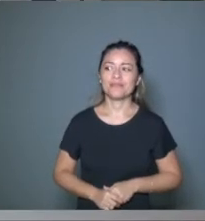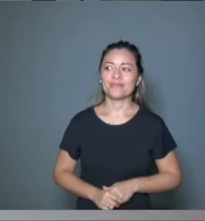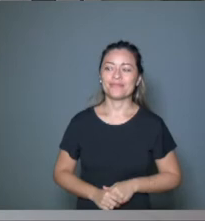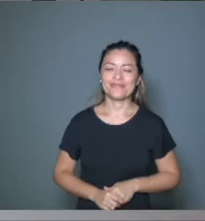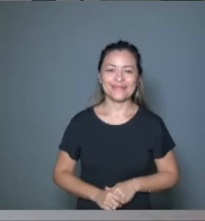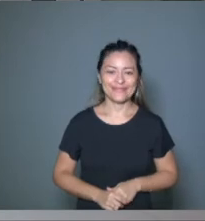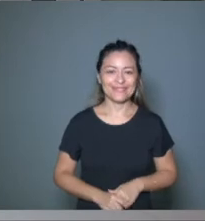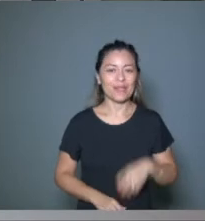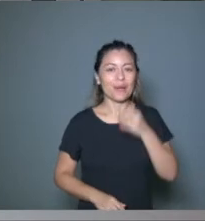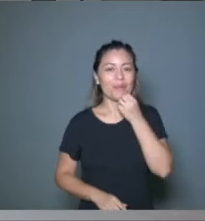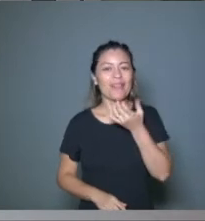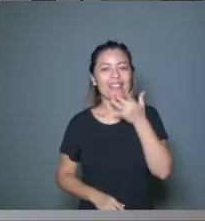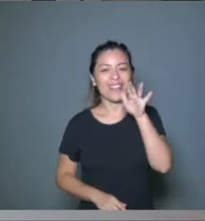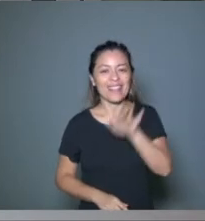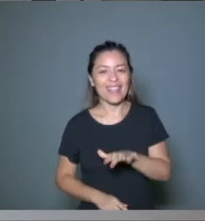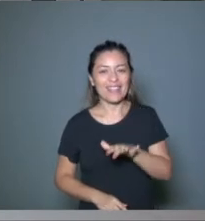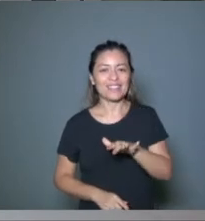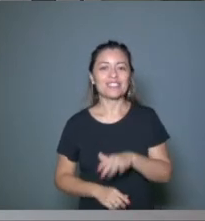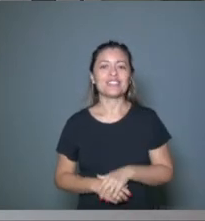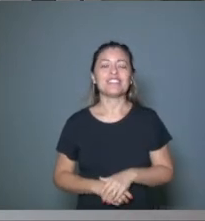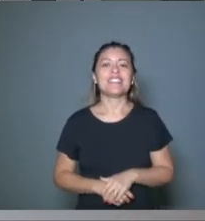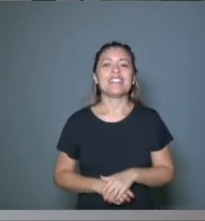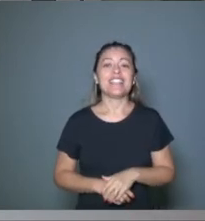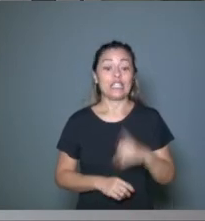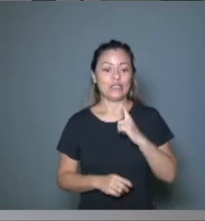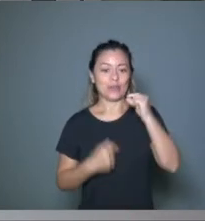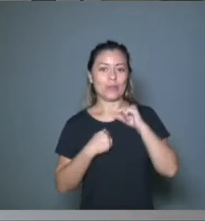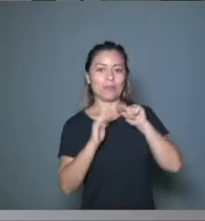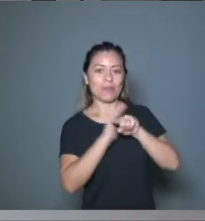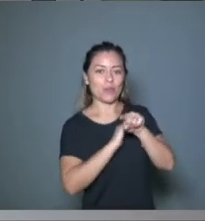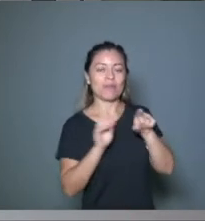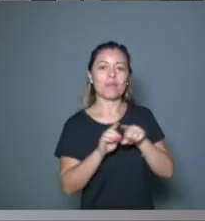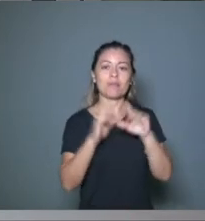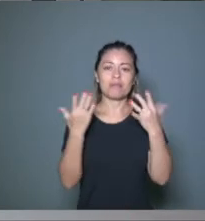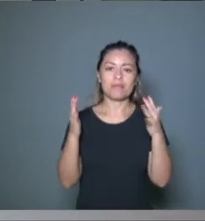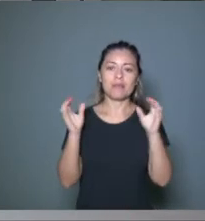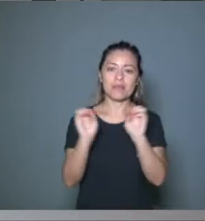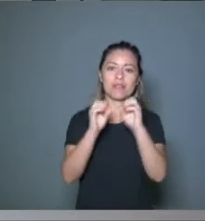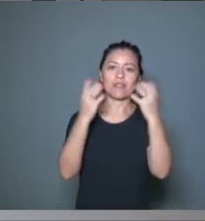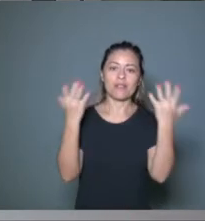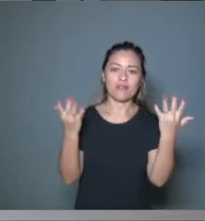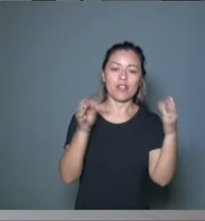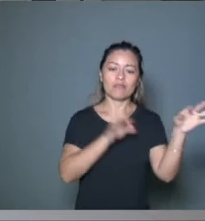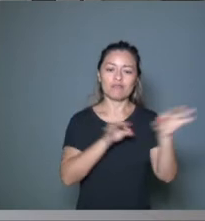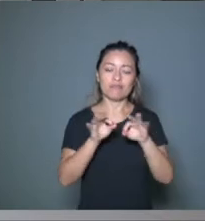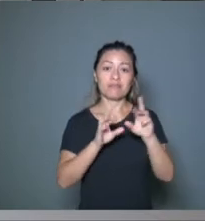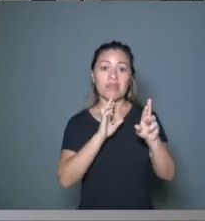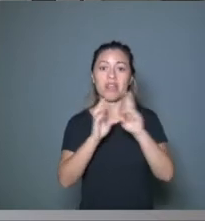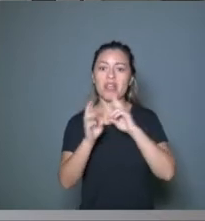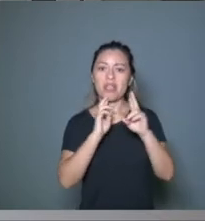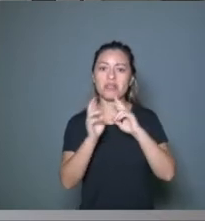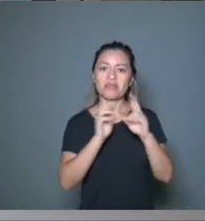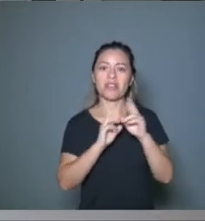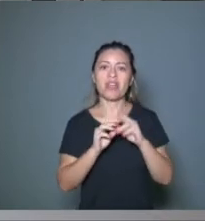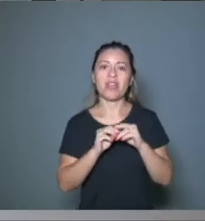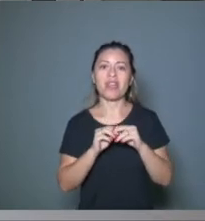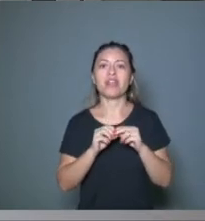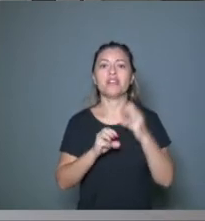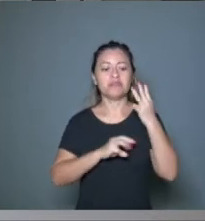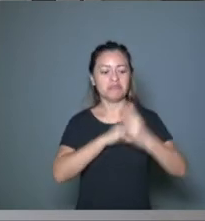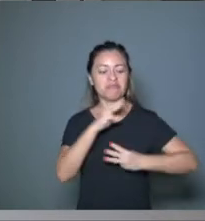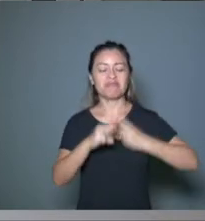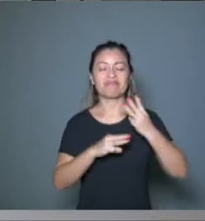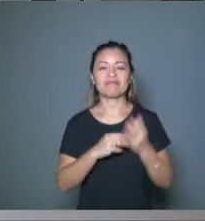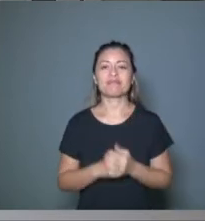now. Hello, and thank you. And congratulations for this meeting. And congratulations for